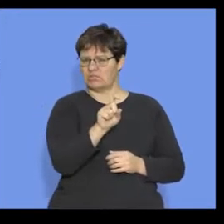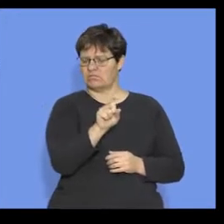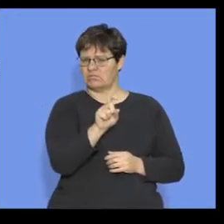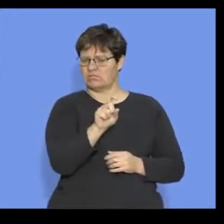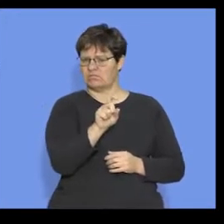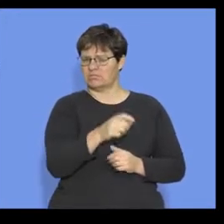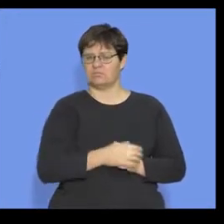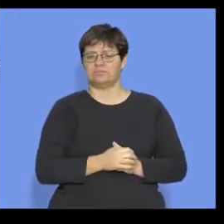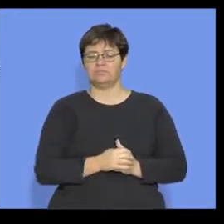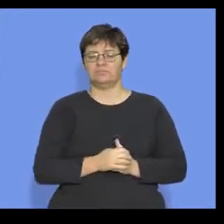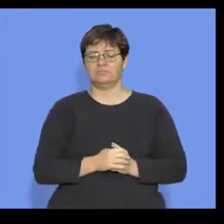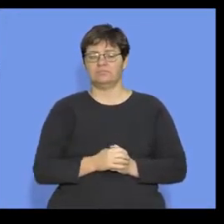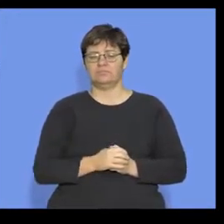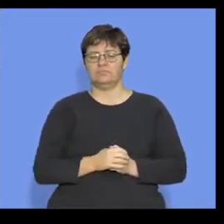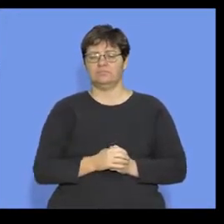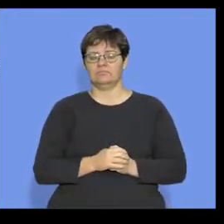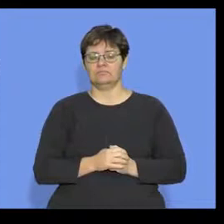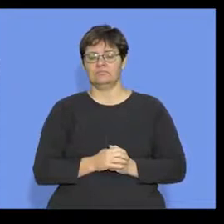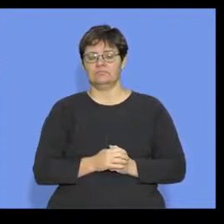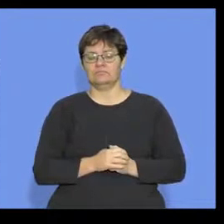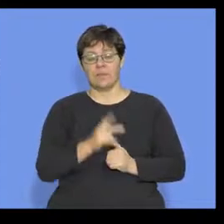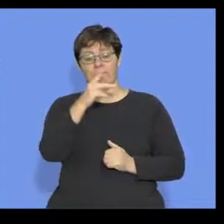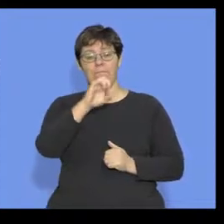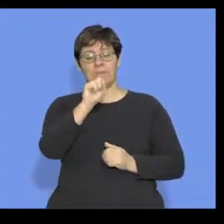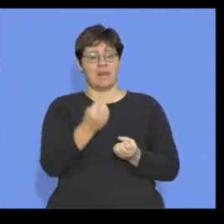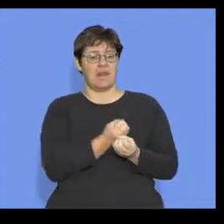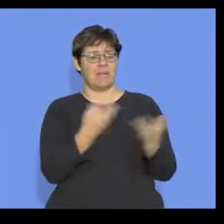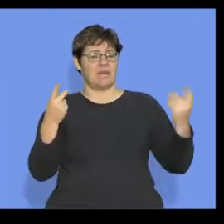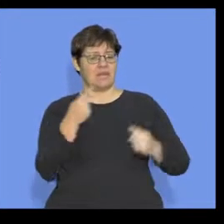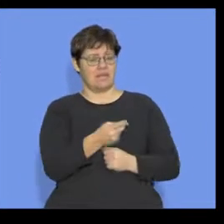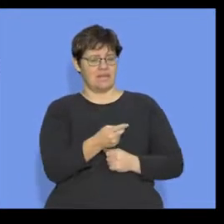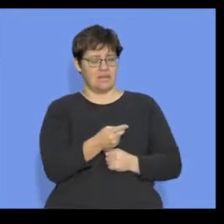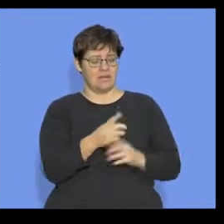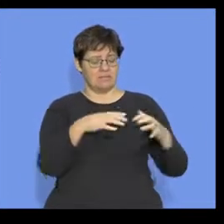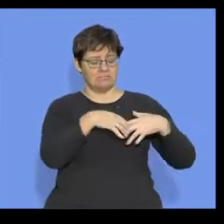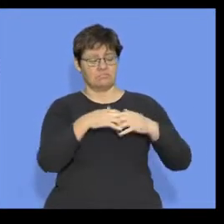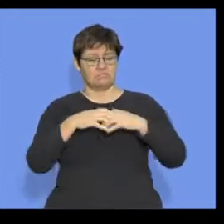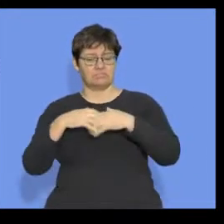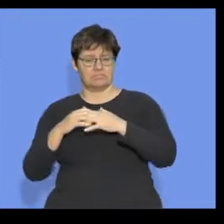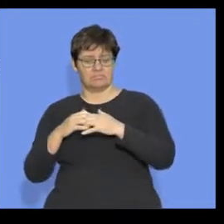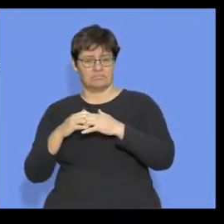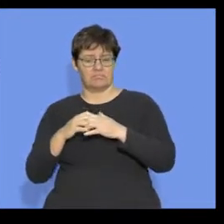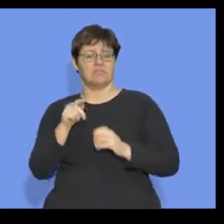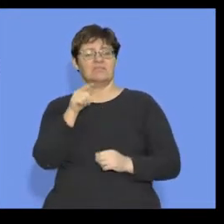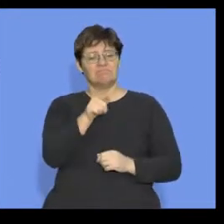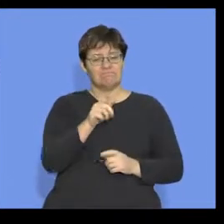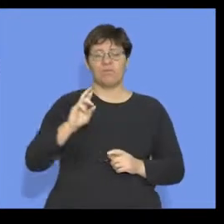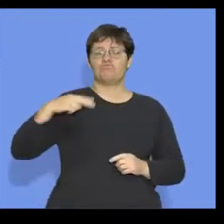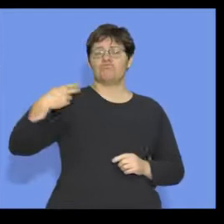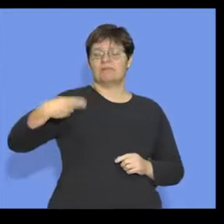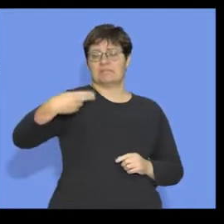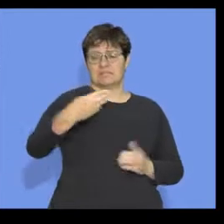do? How many PINs can be made if the digits can be